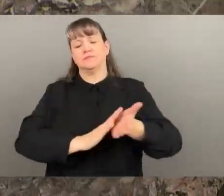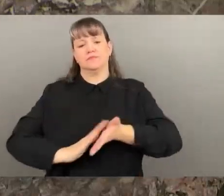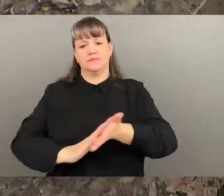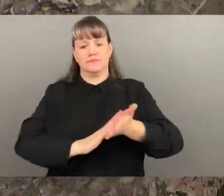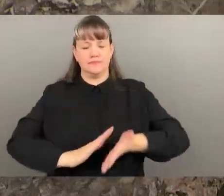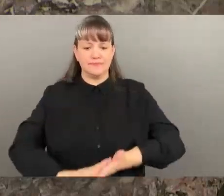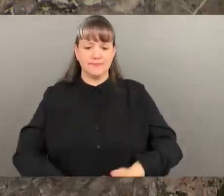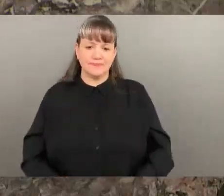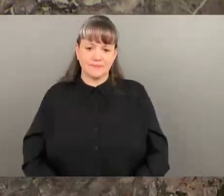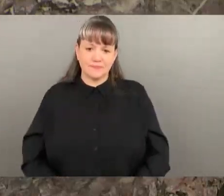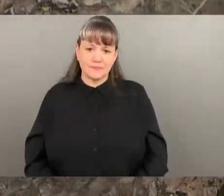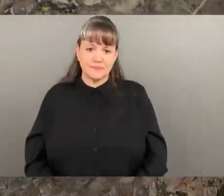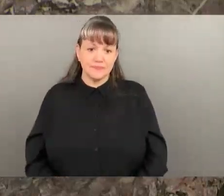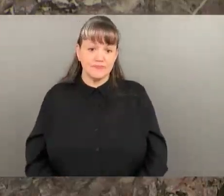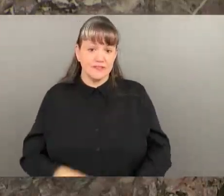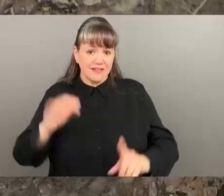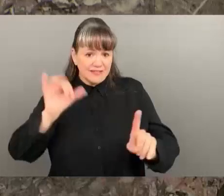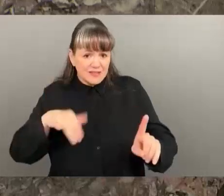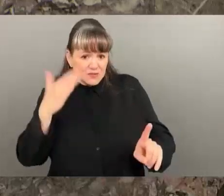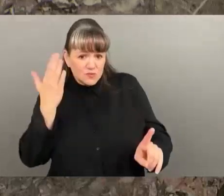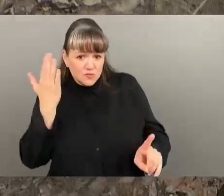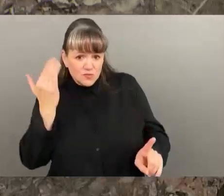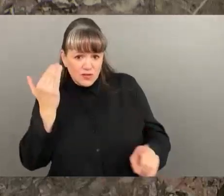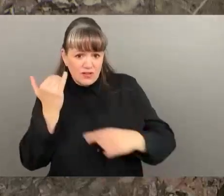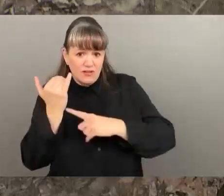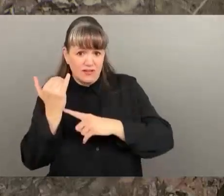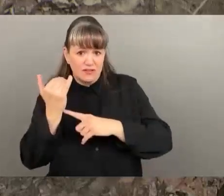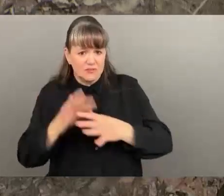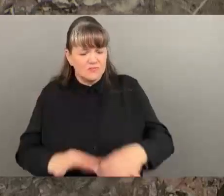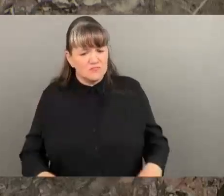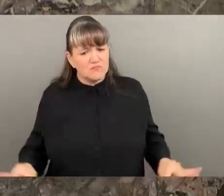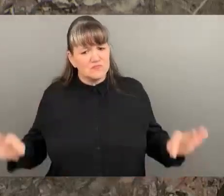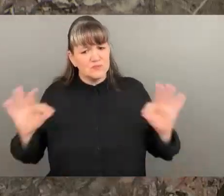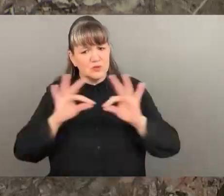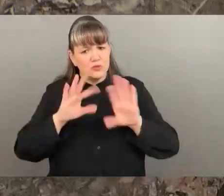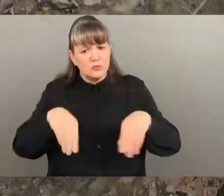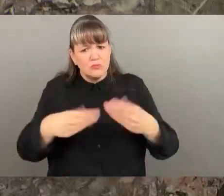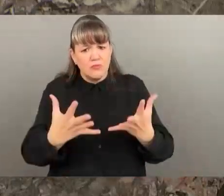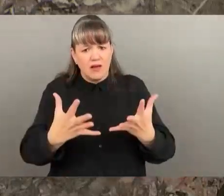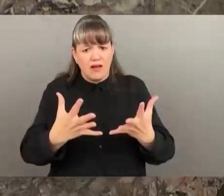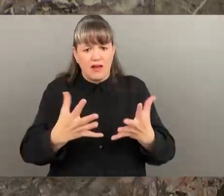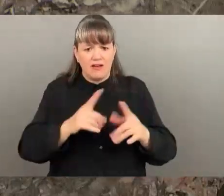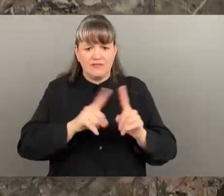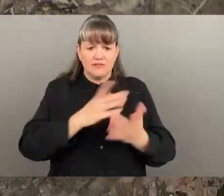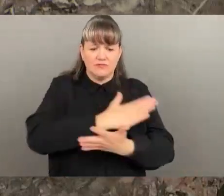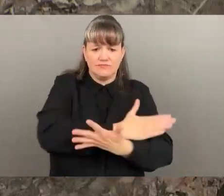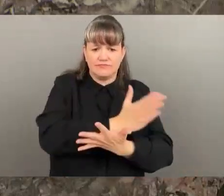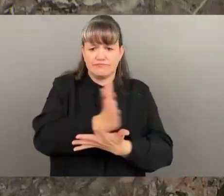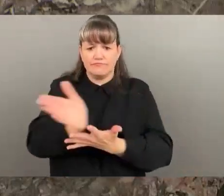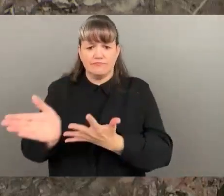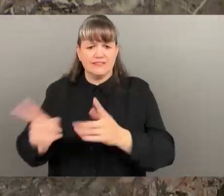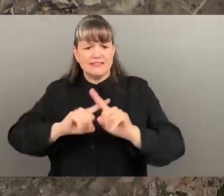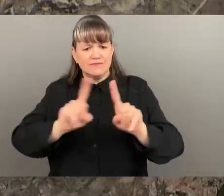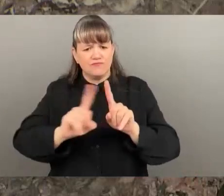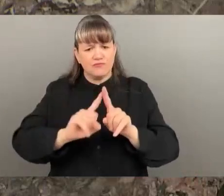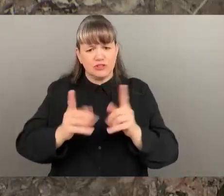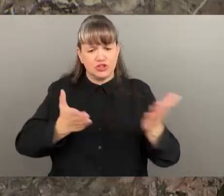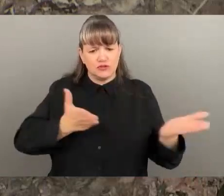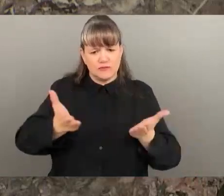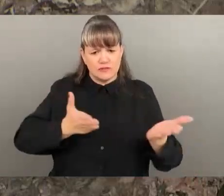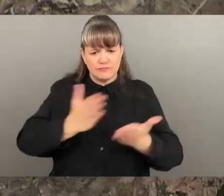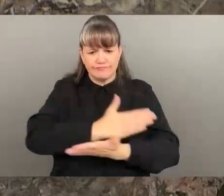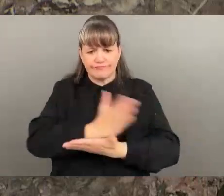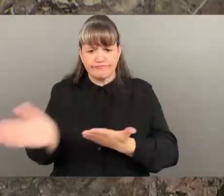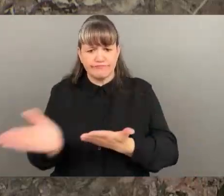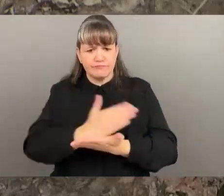why it is so important to be able to provide the types of services that people need. Mr. Speaker, yes, some bed-based treatment is